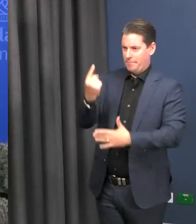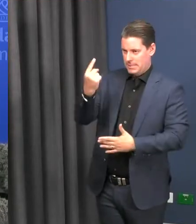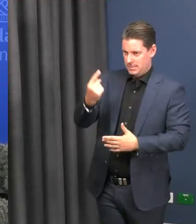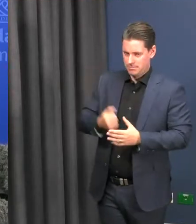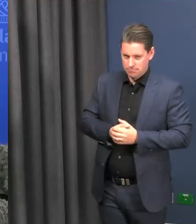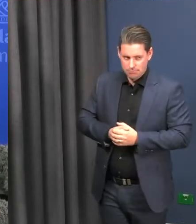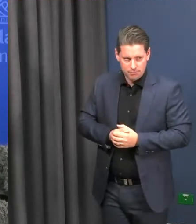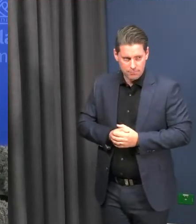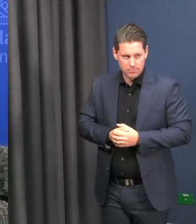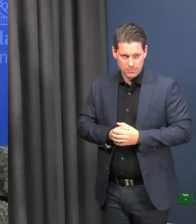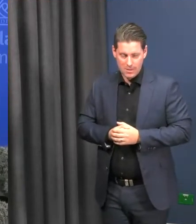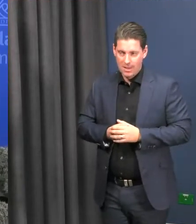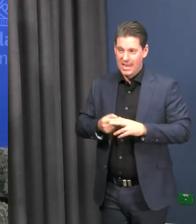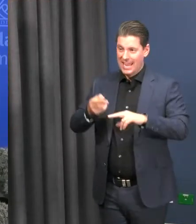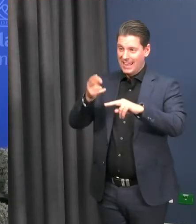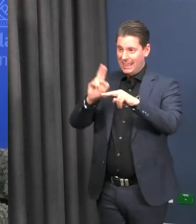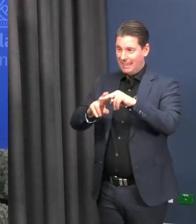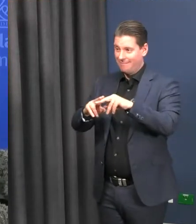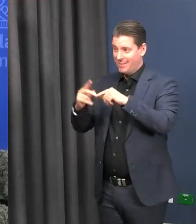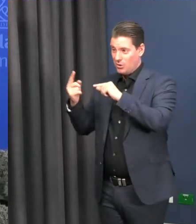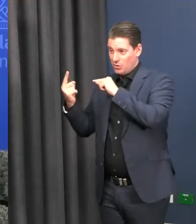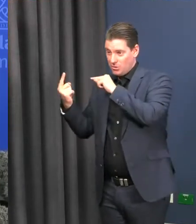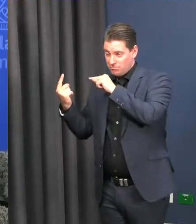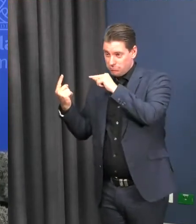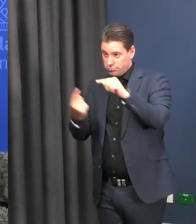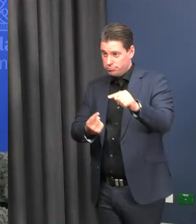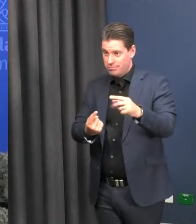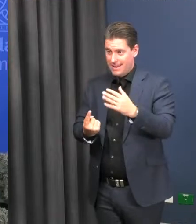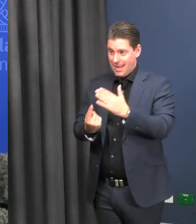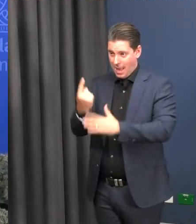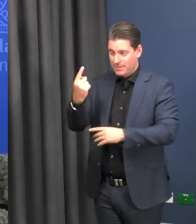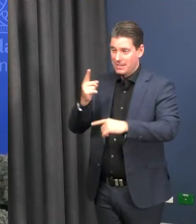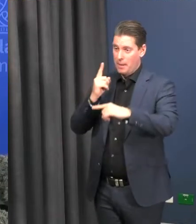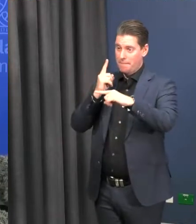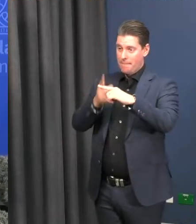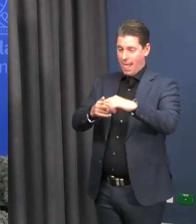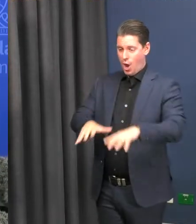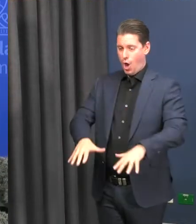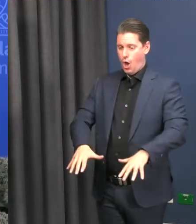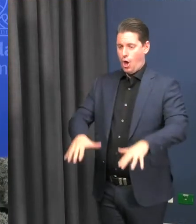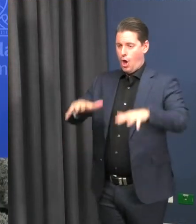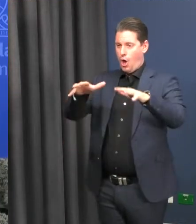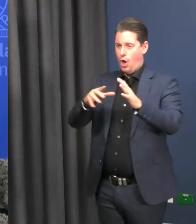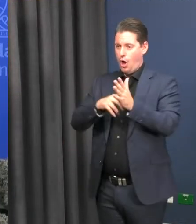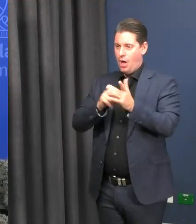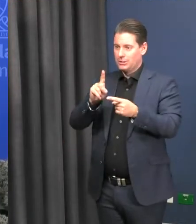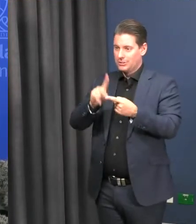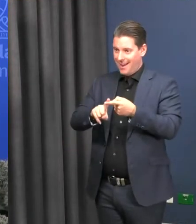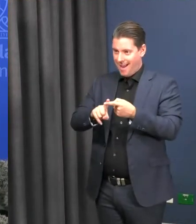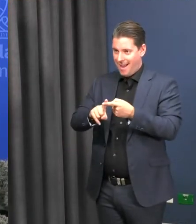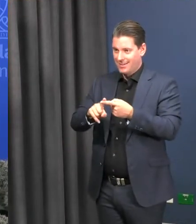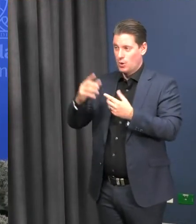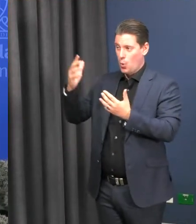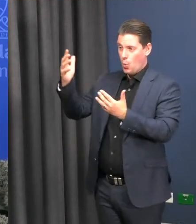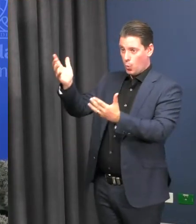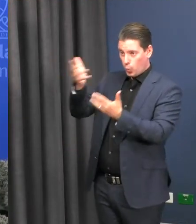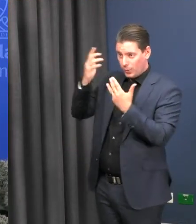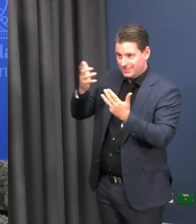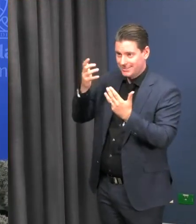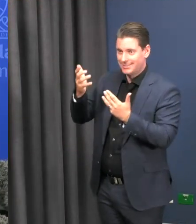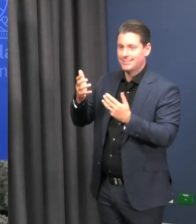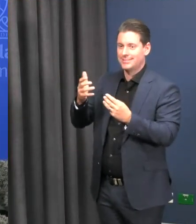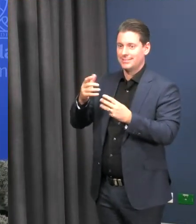then you consider if all the factors line up. That means that the high tide, the system intensity, so the tropical cyclone intensity, the winds around the